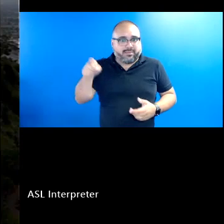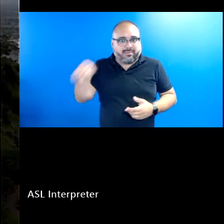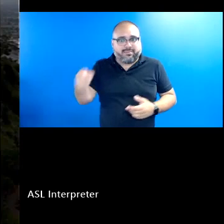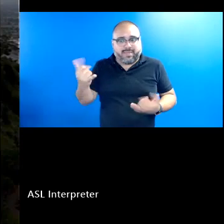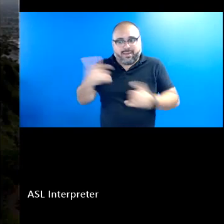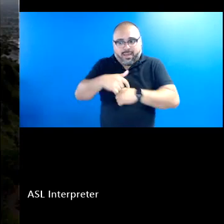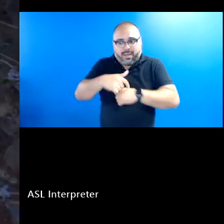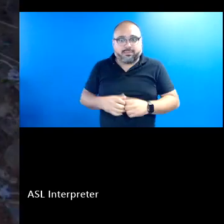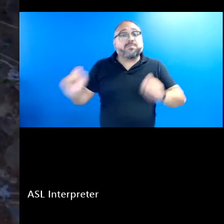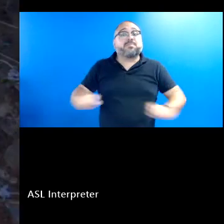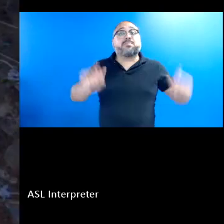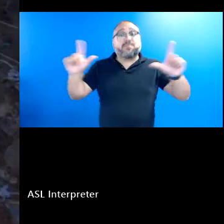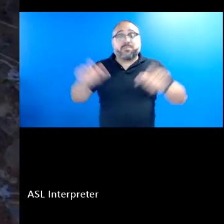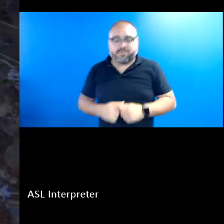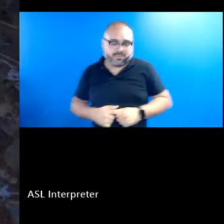Next slide.